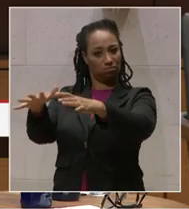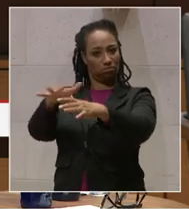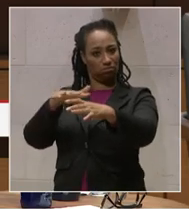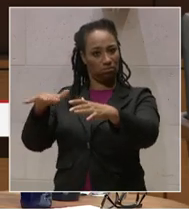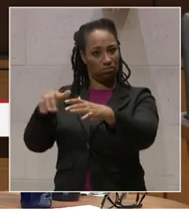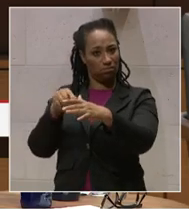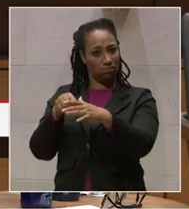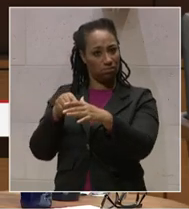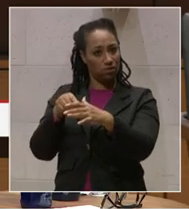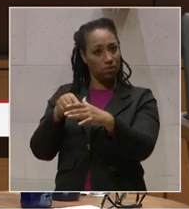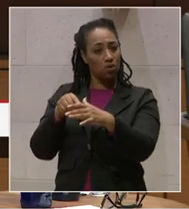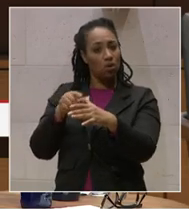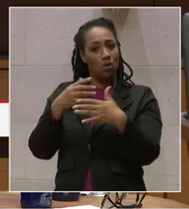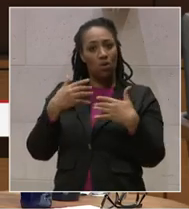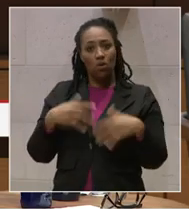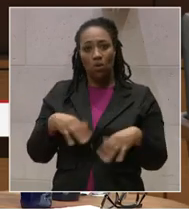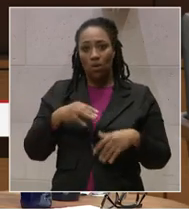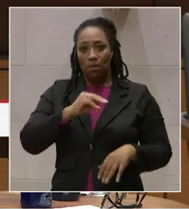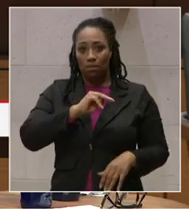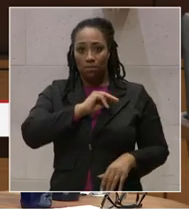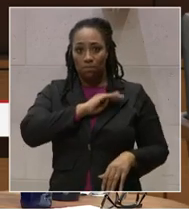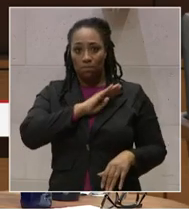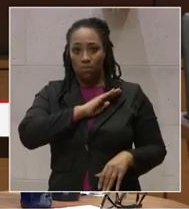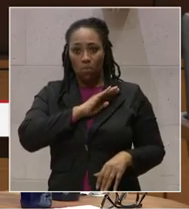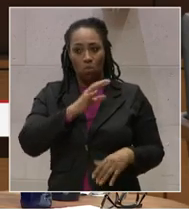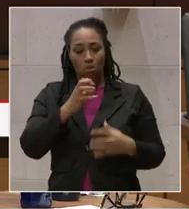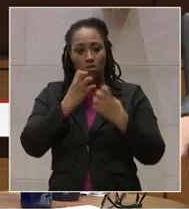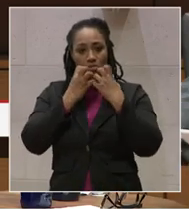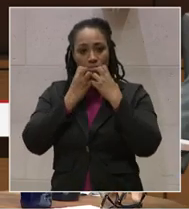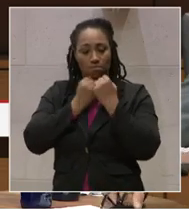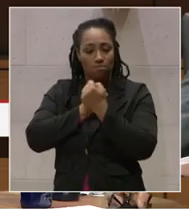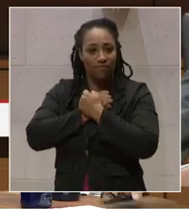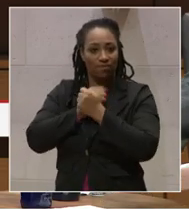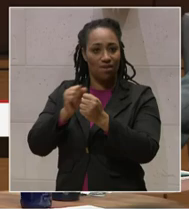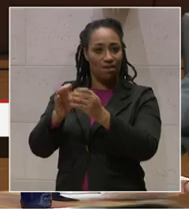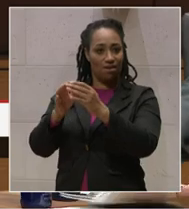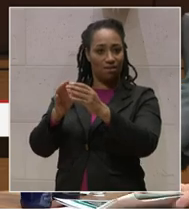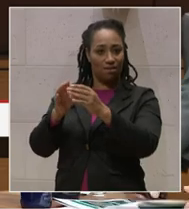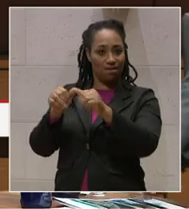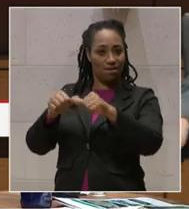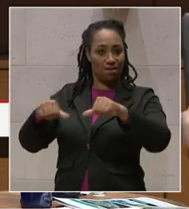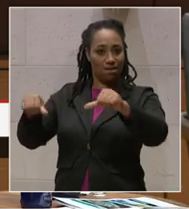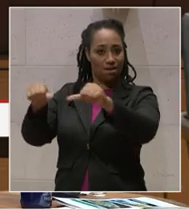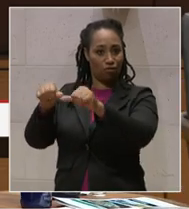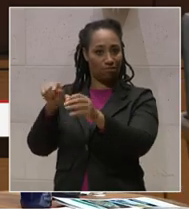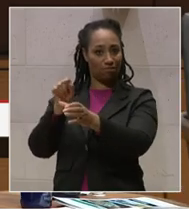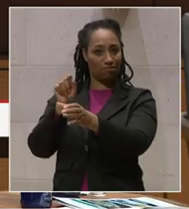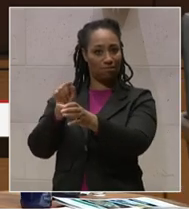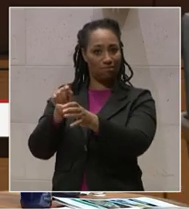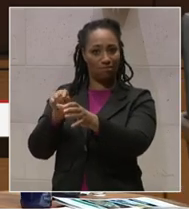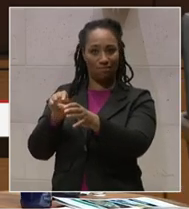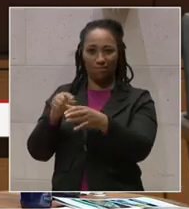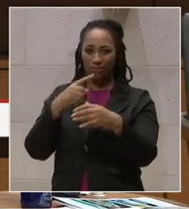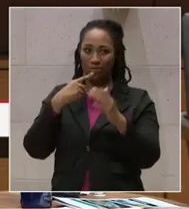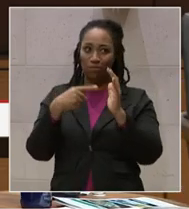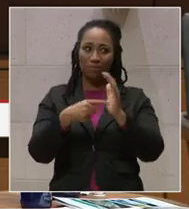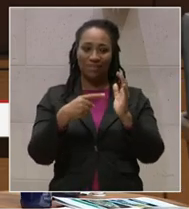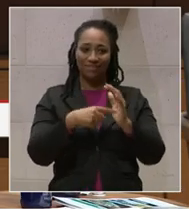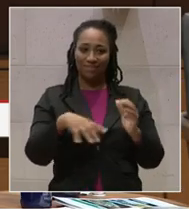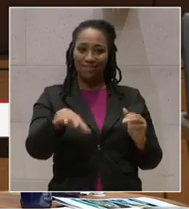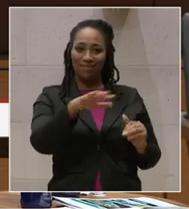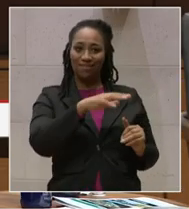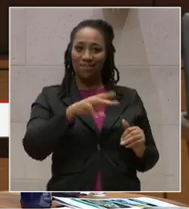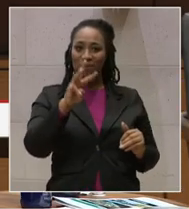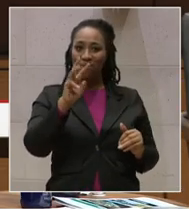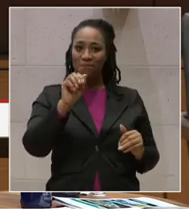represented that council ward where this project is. And this project is in the northern part of